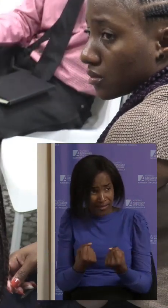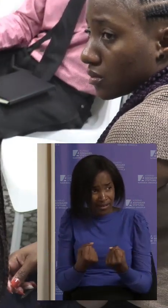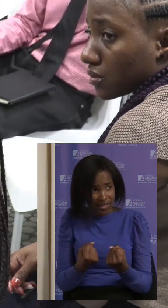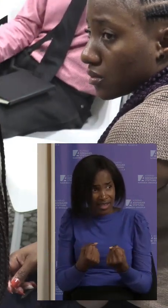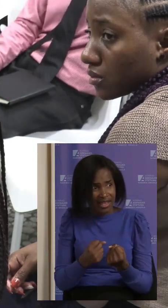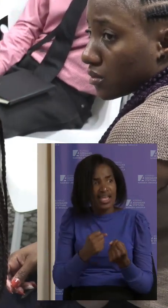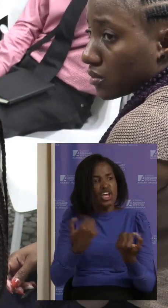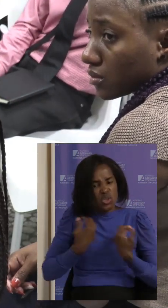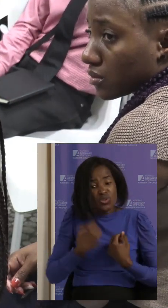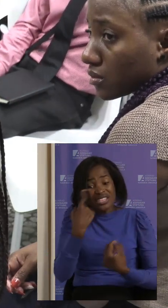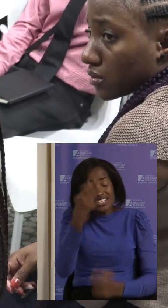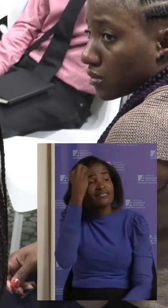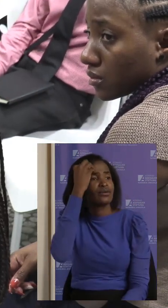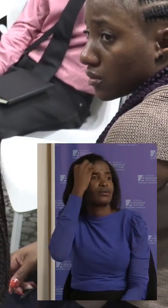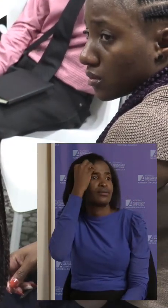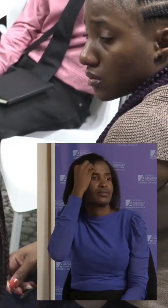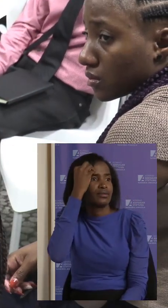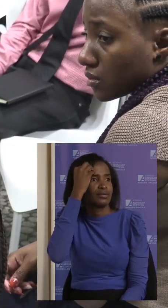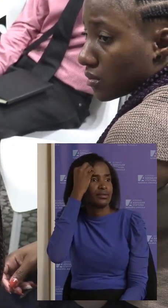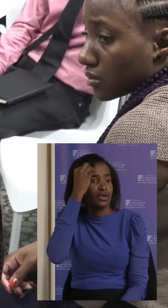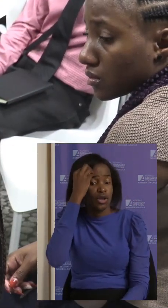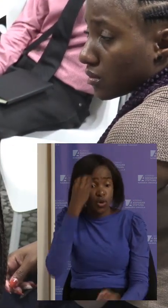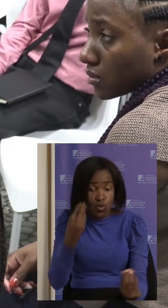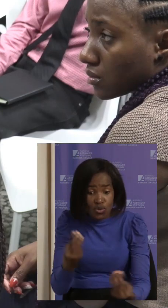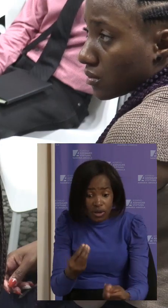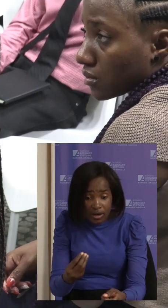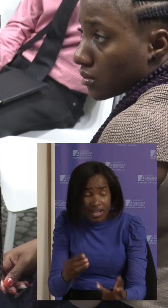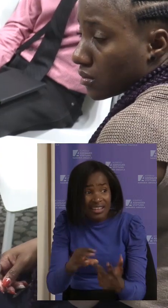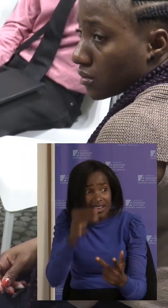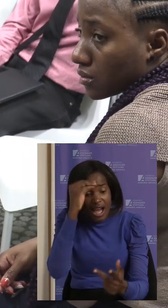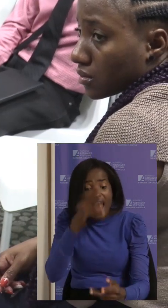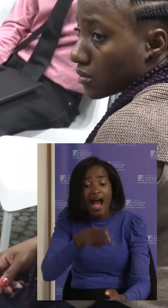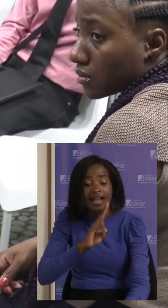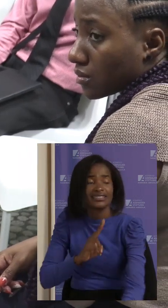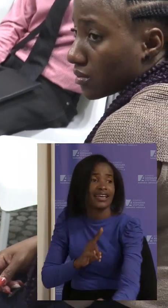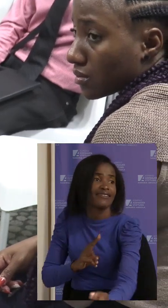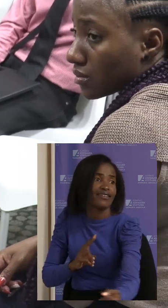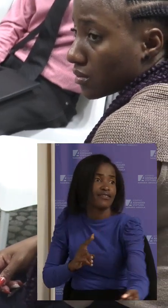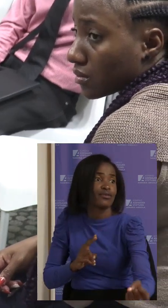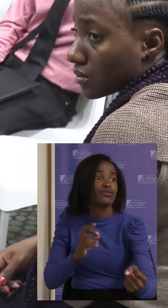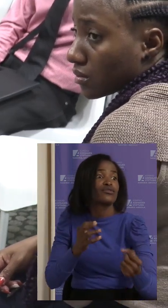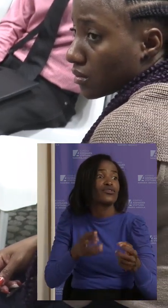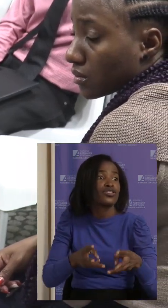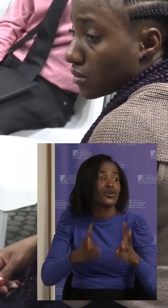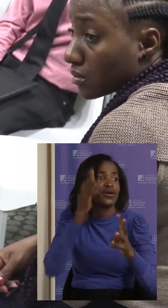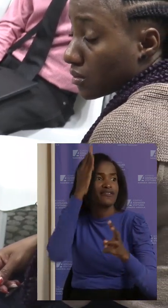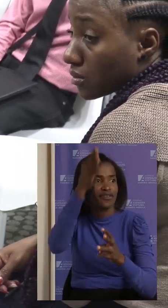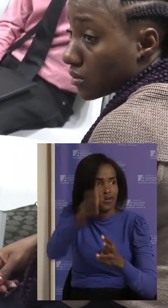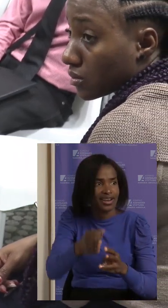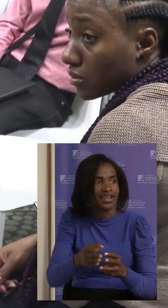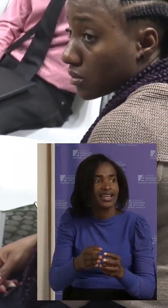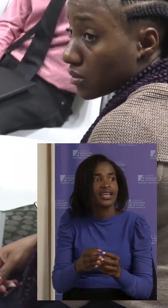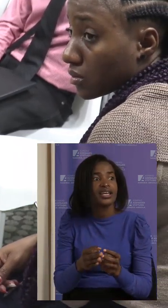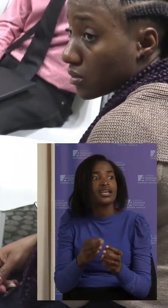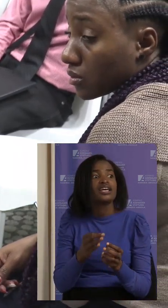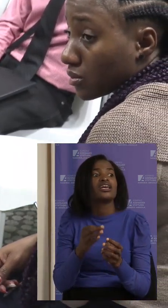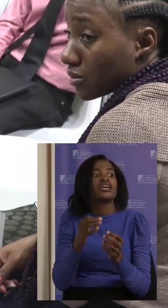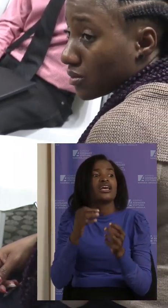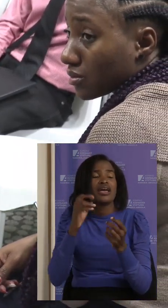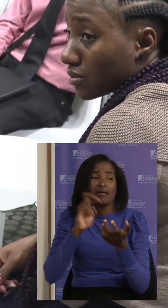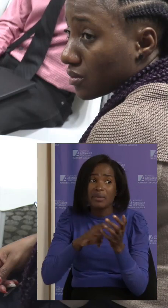known by young people. So these learners have the answers for the way forward." I would like to say that we